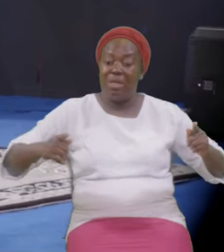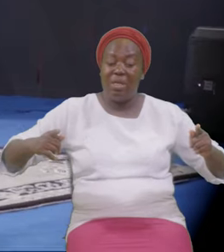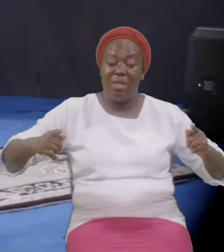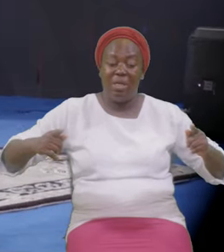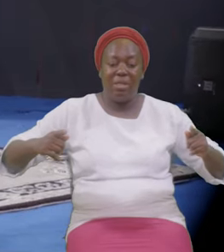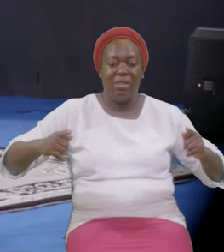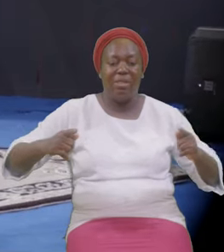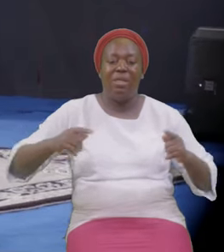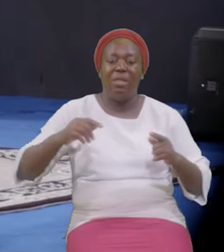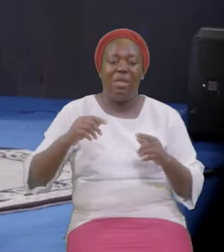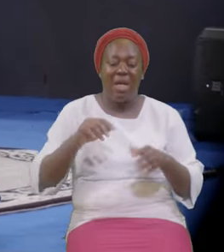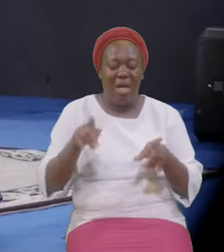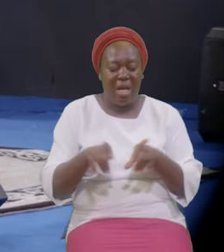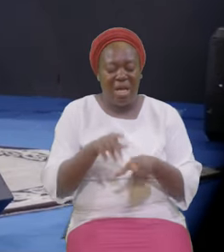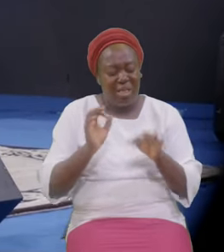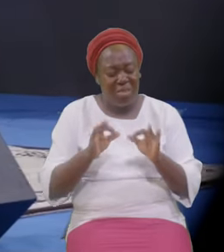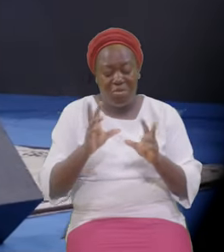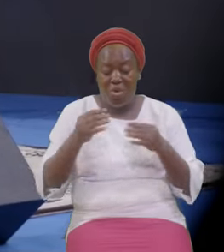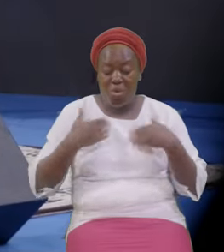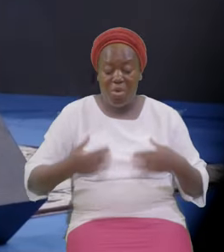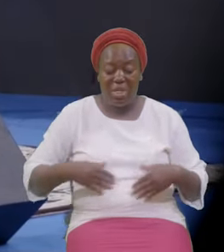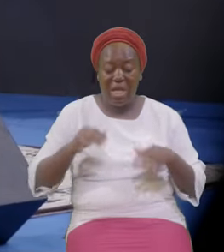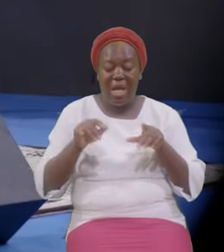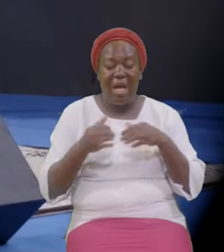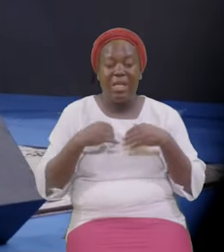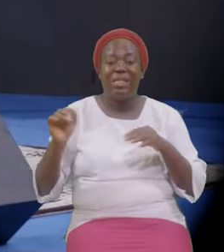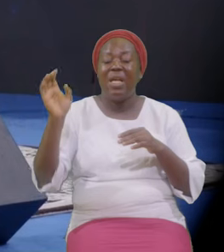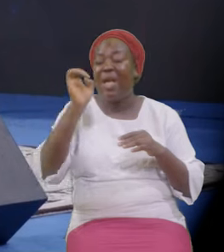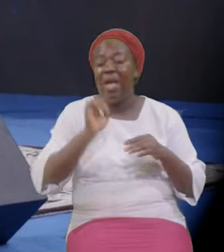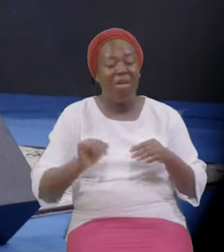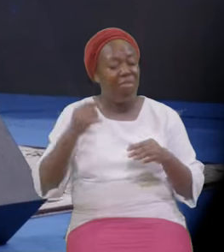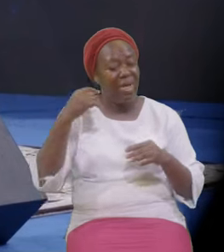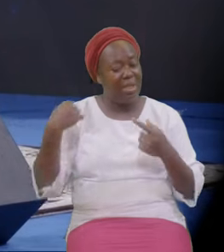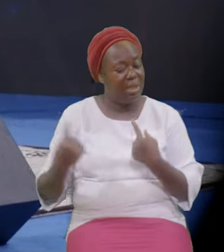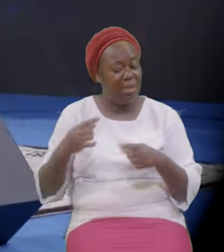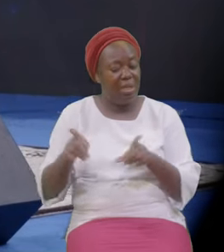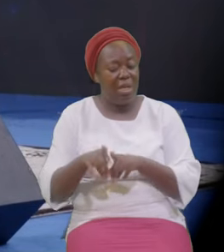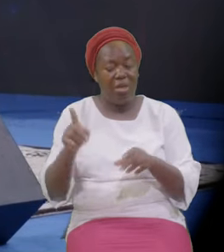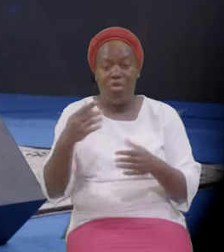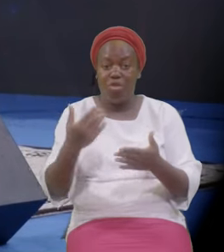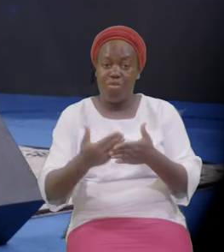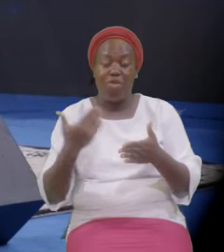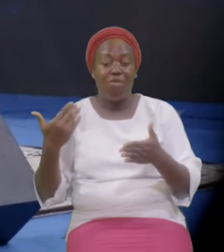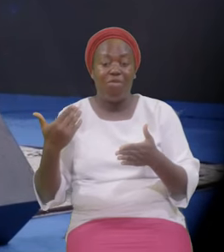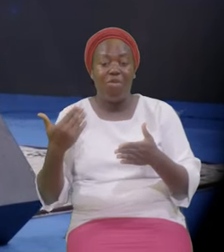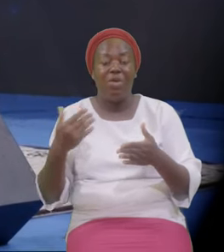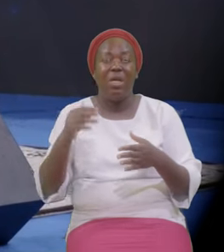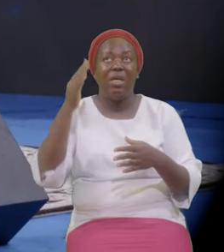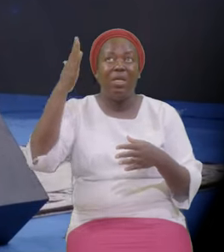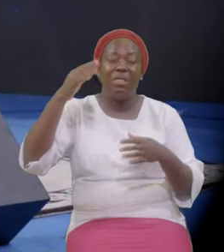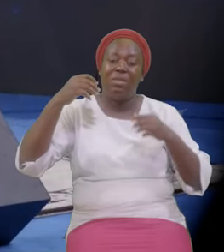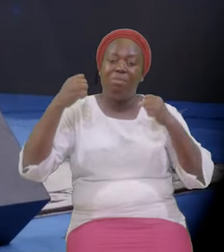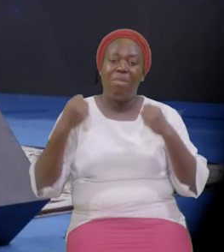if nobody has ever sinned like you before, his power is